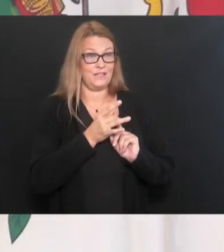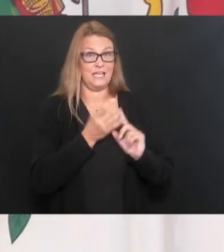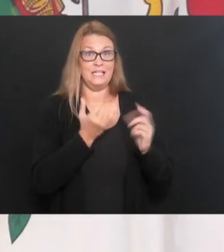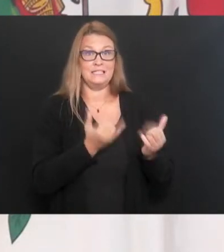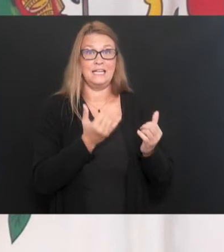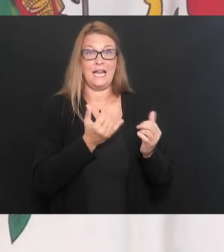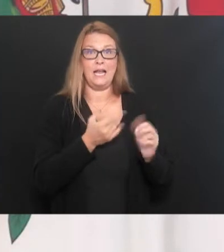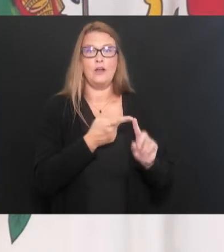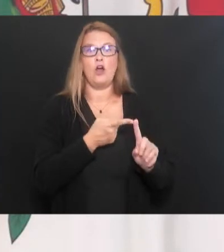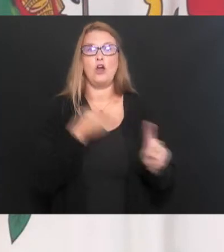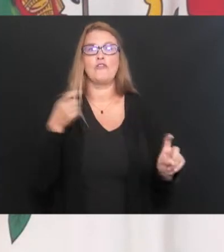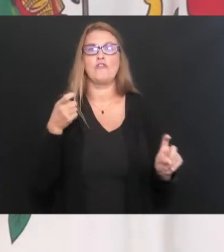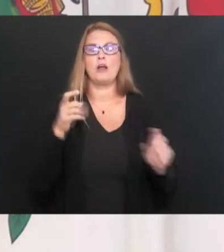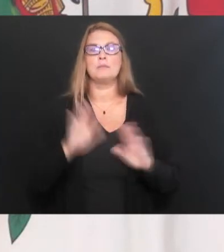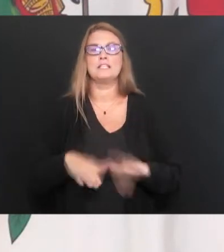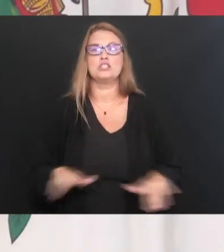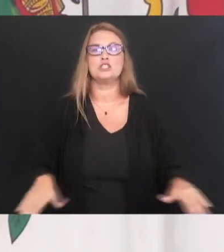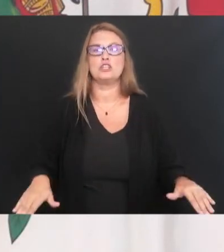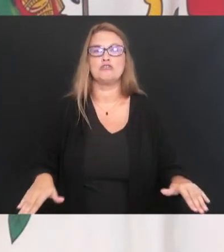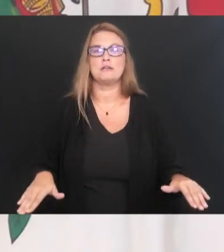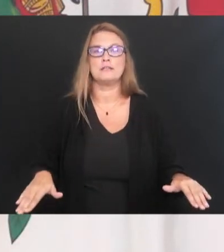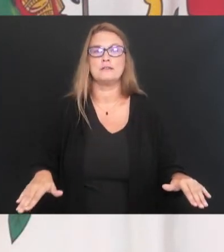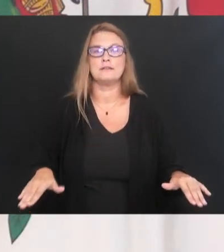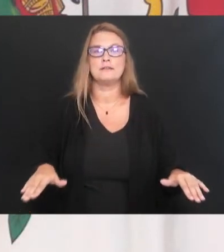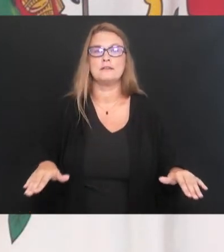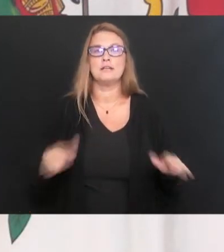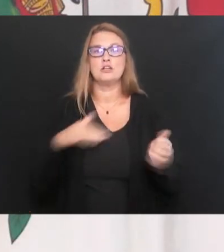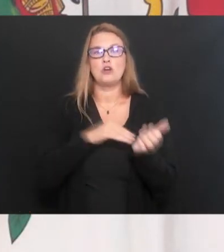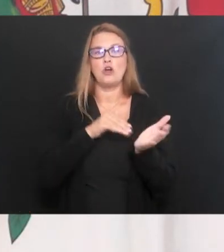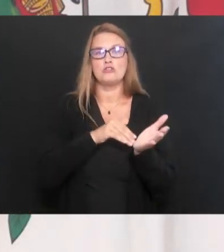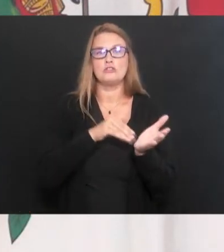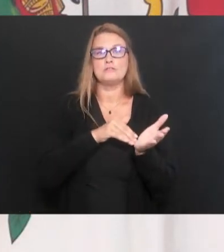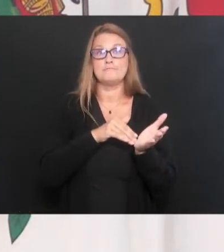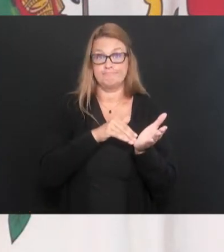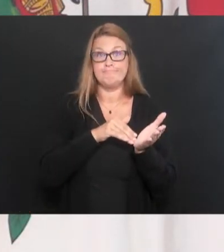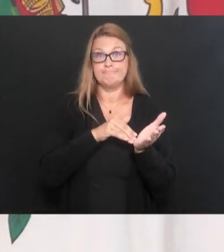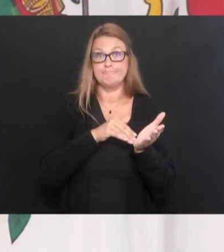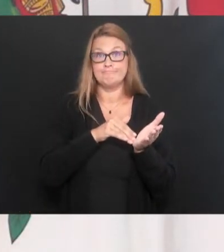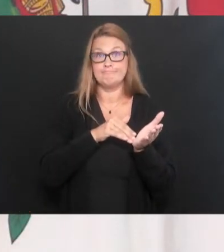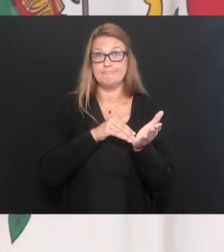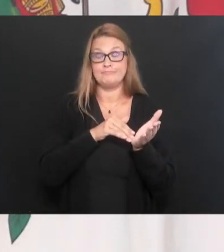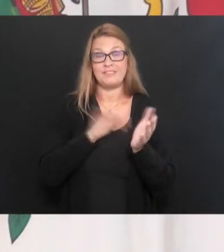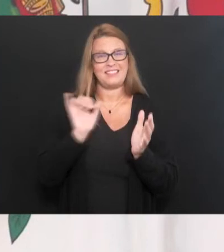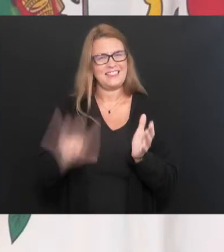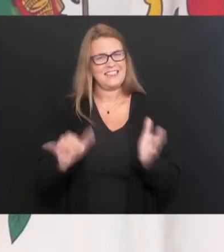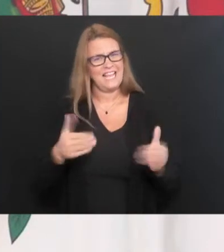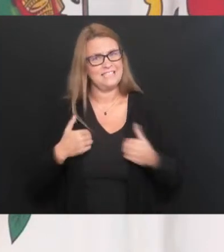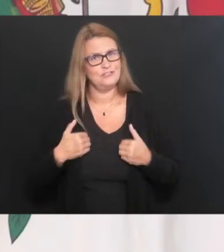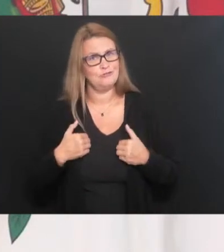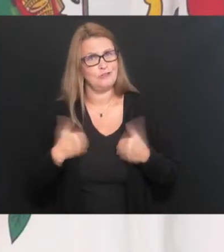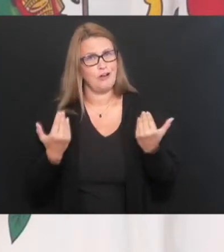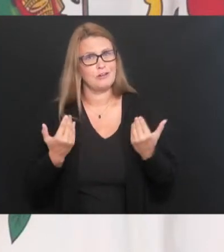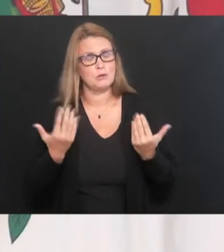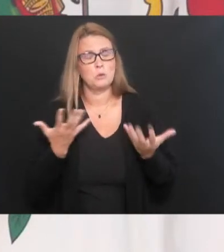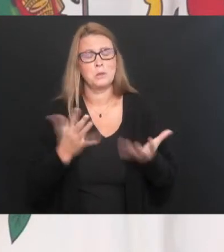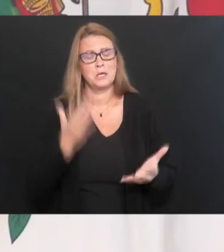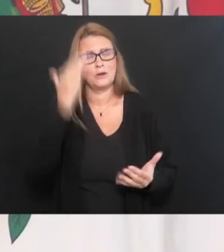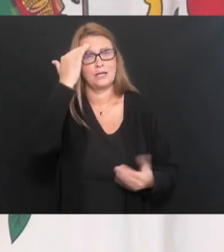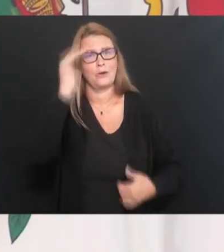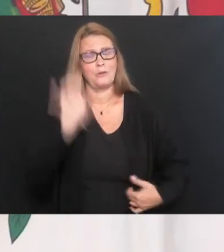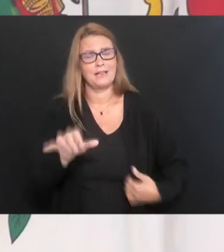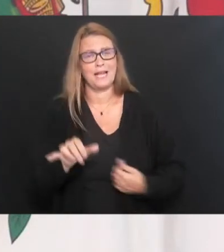pediatric, or in the pediatric levels. Well, that's very, very young, and we know that.